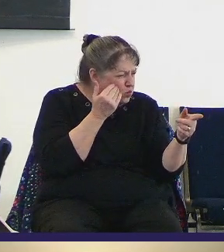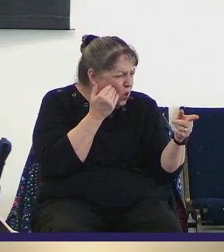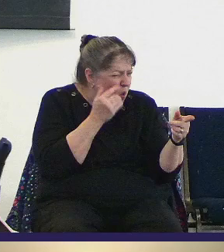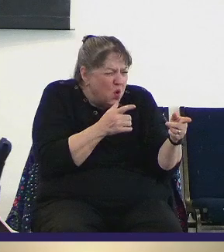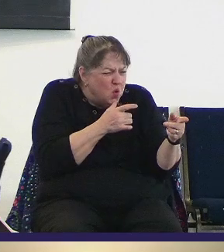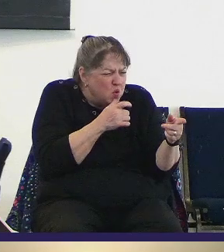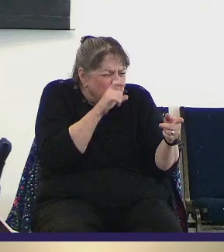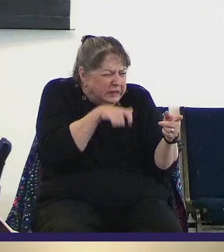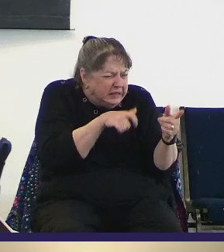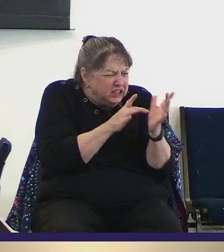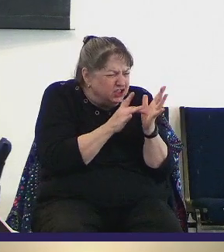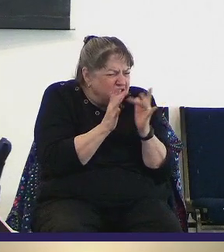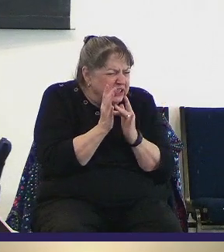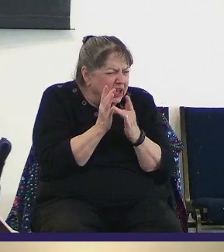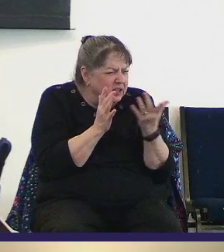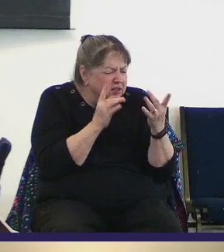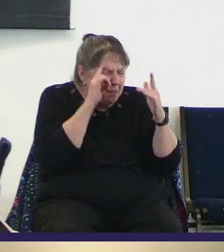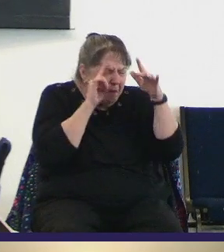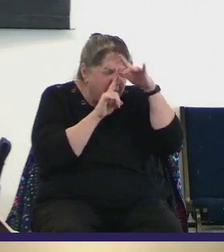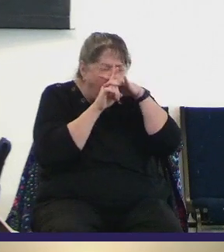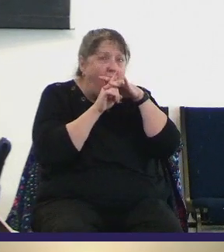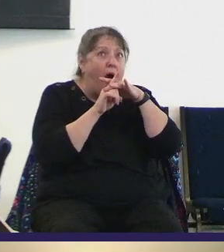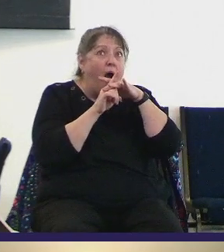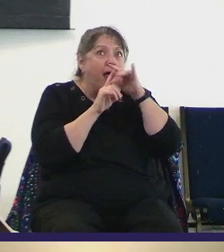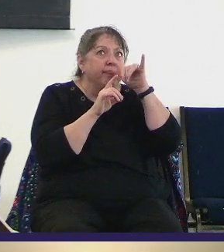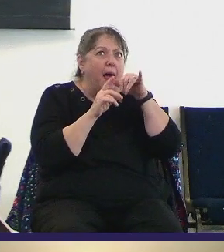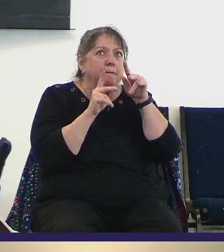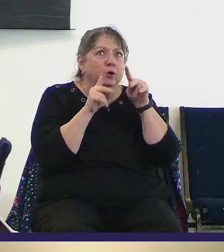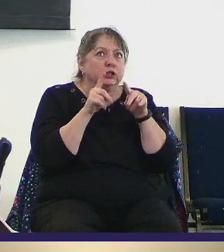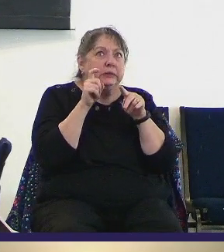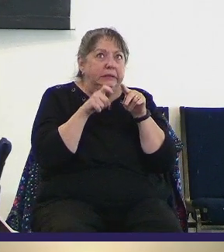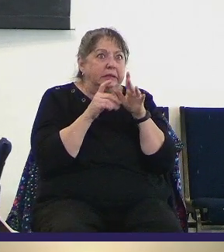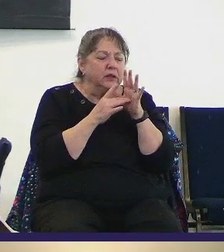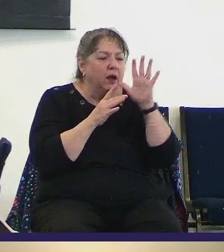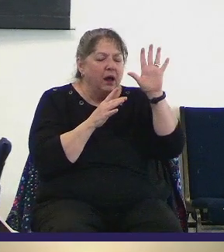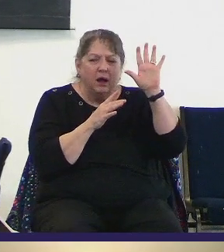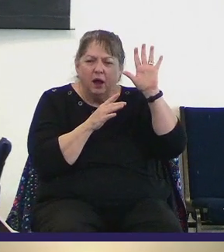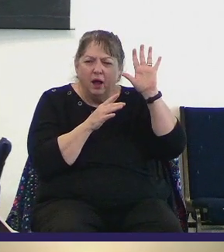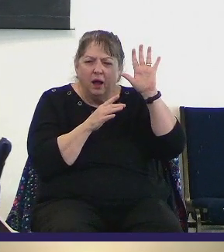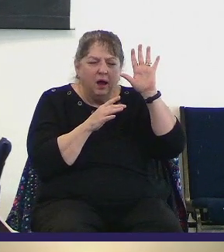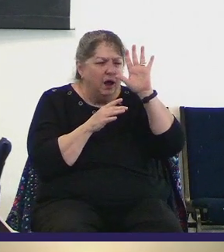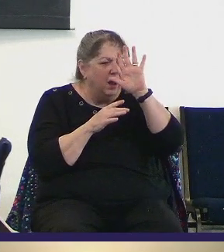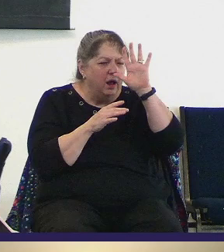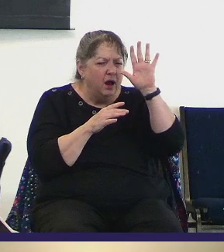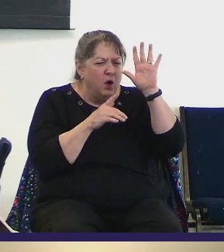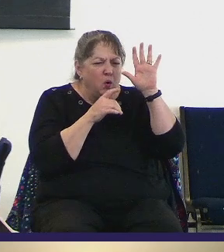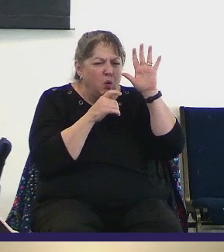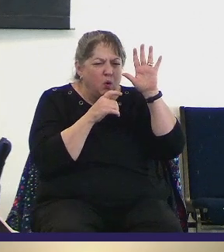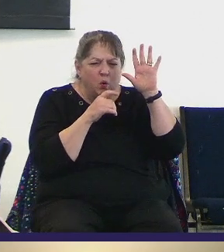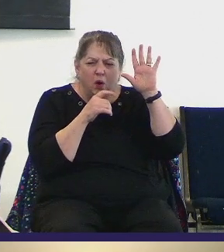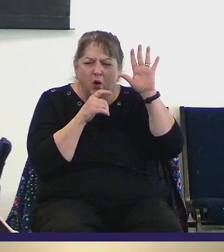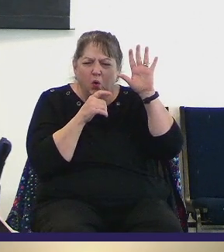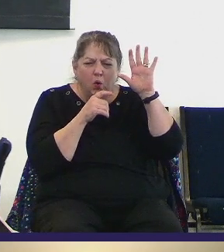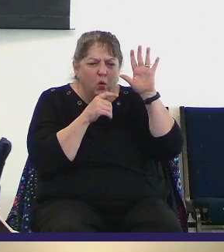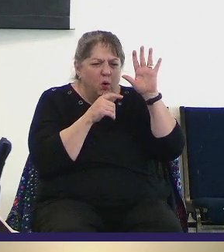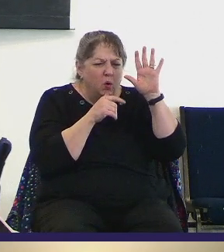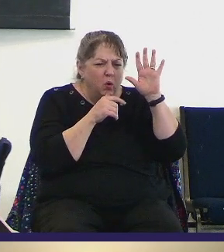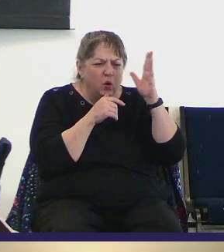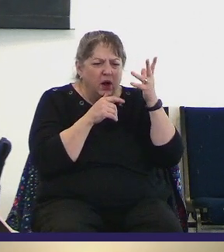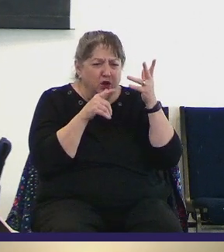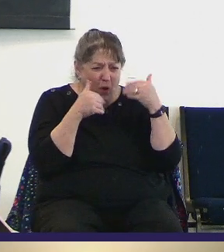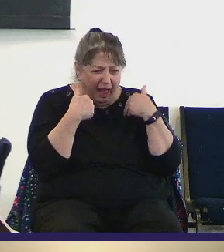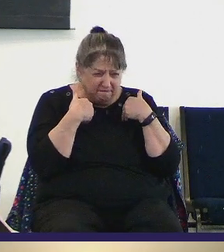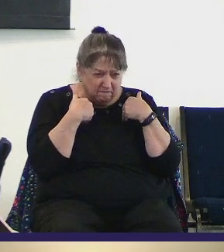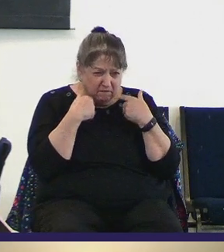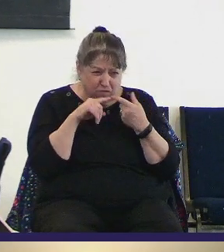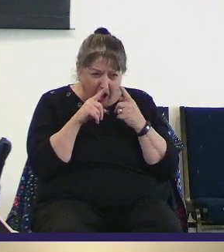for a relationship with someone that you know God's called you to be a light for. Just raise your hand. Amen. Anybody else? Amen.